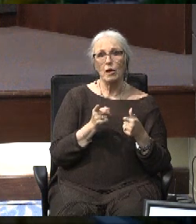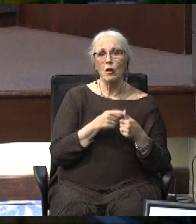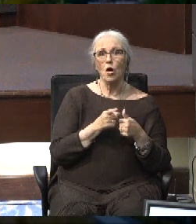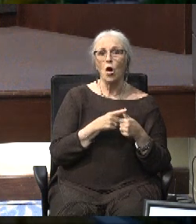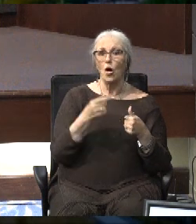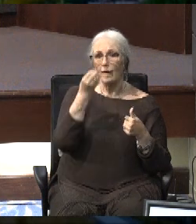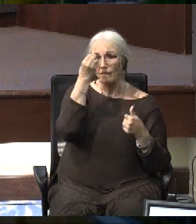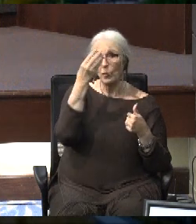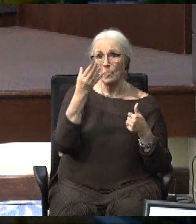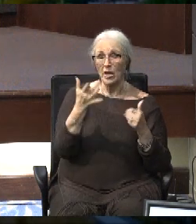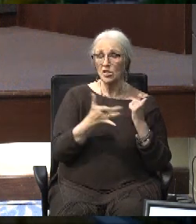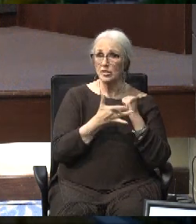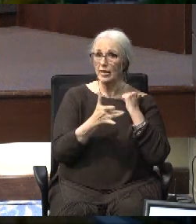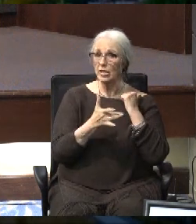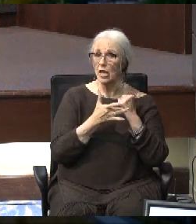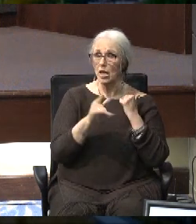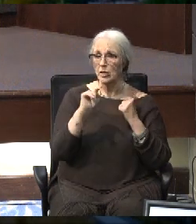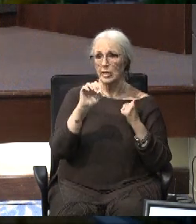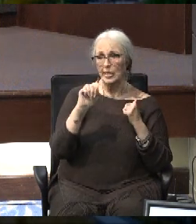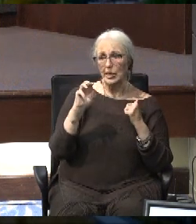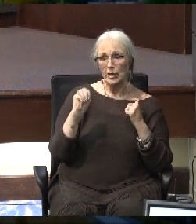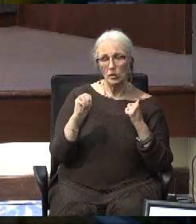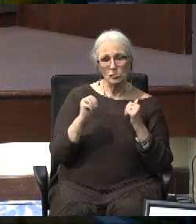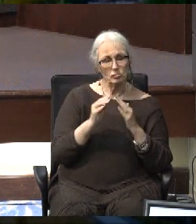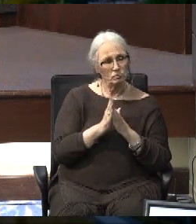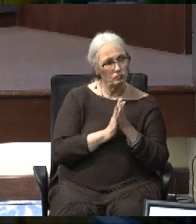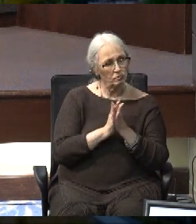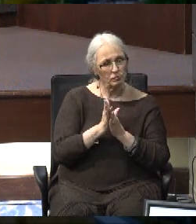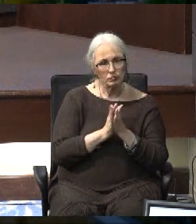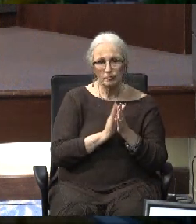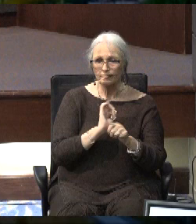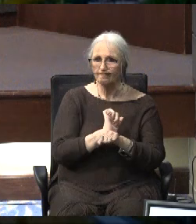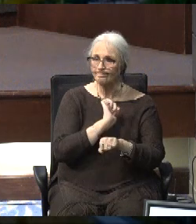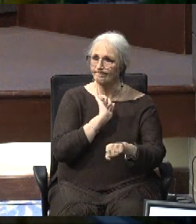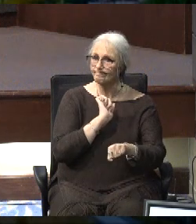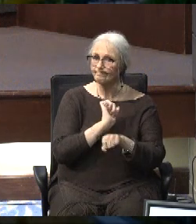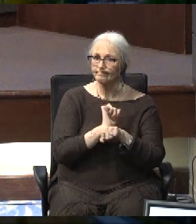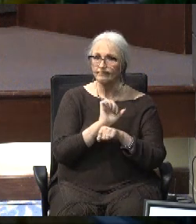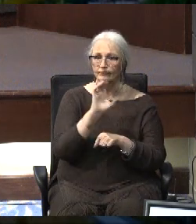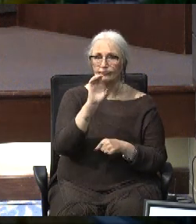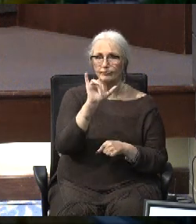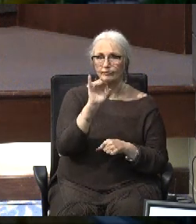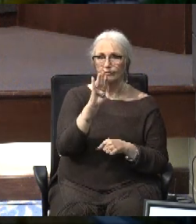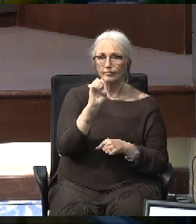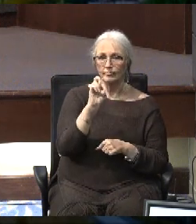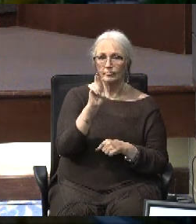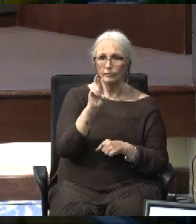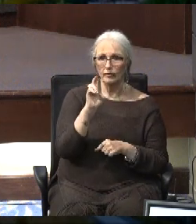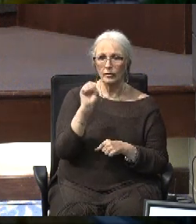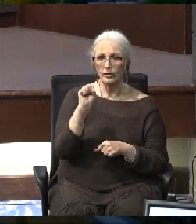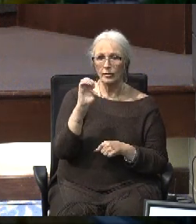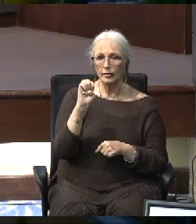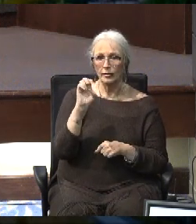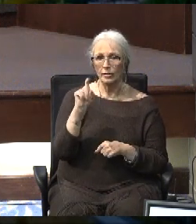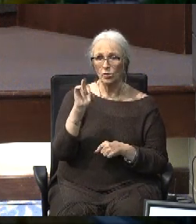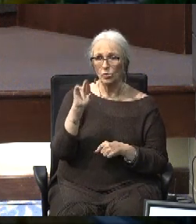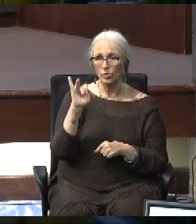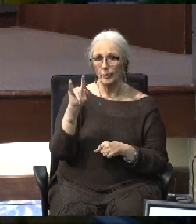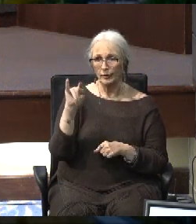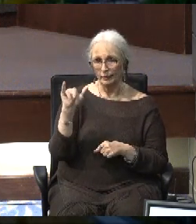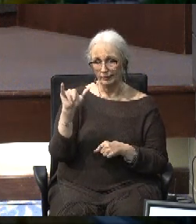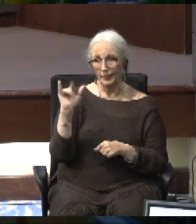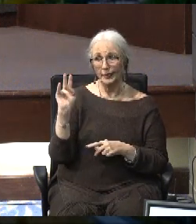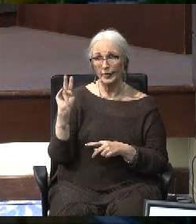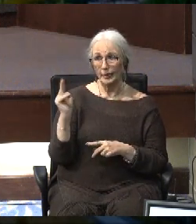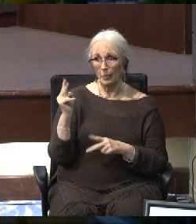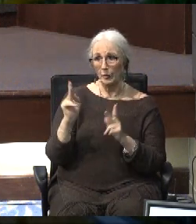information technology team is just doing a real diligent job around cybersecurity, and want to acknowledge there's a couple of members from that team in